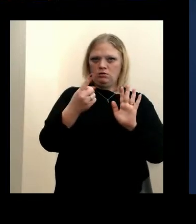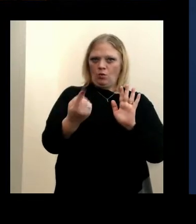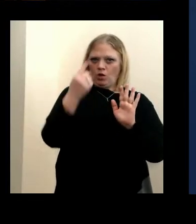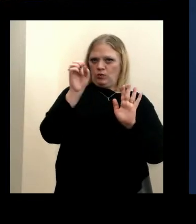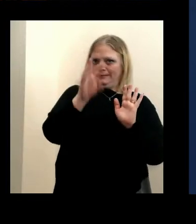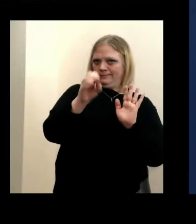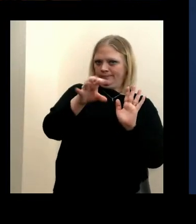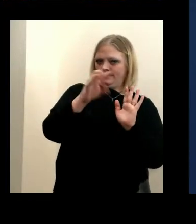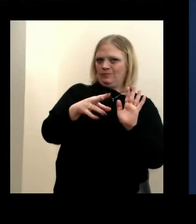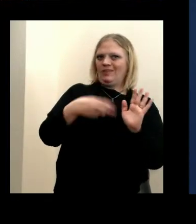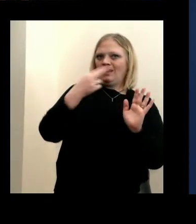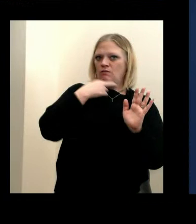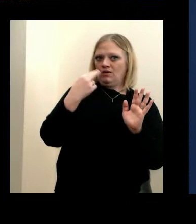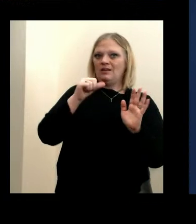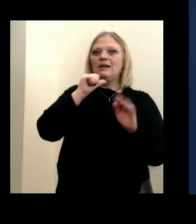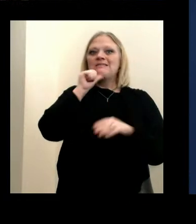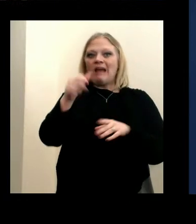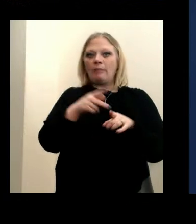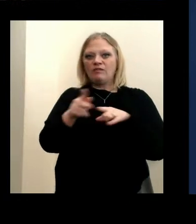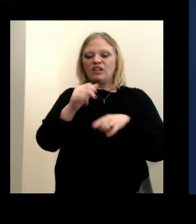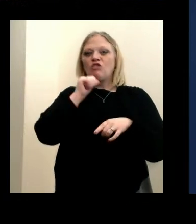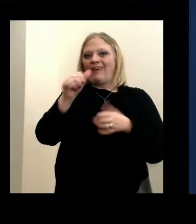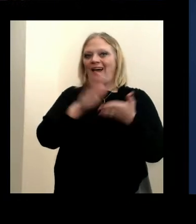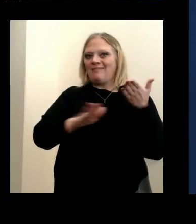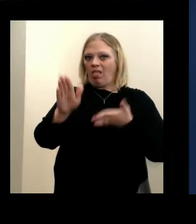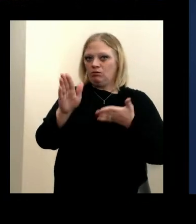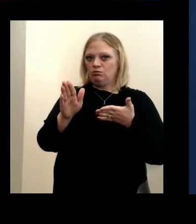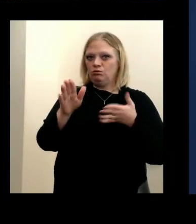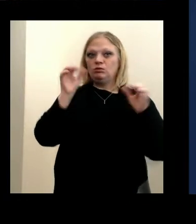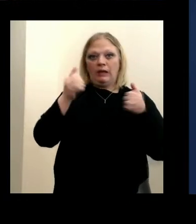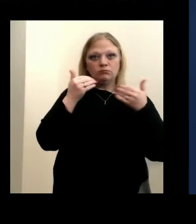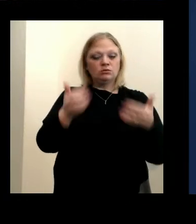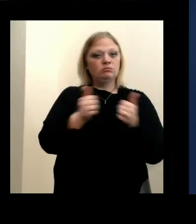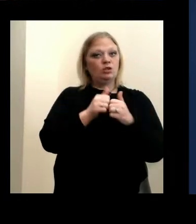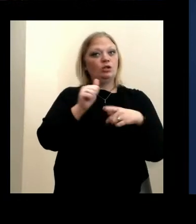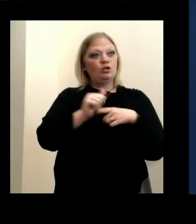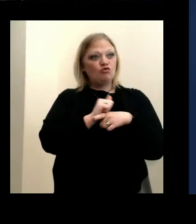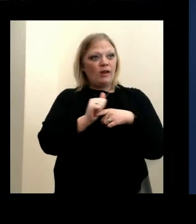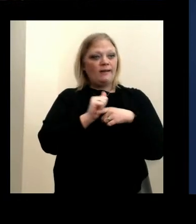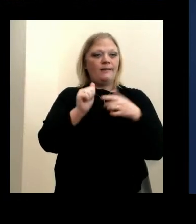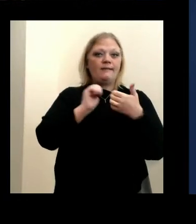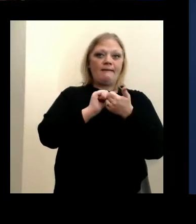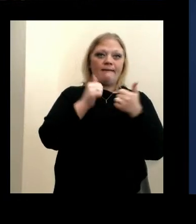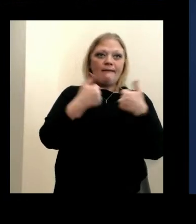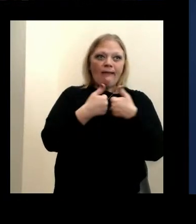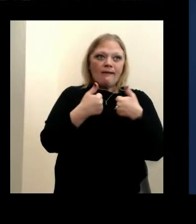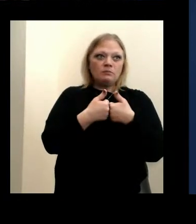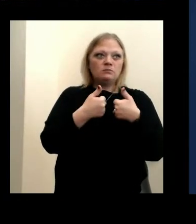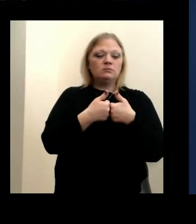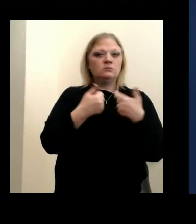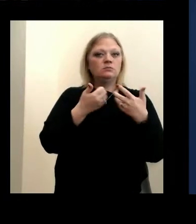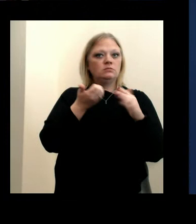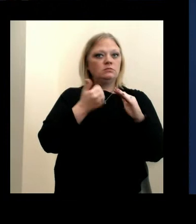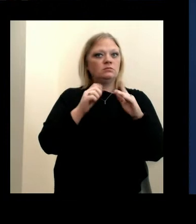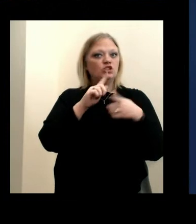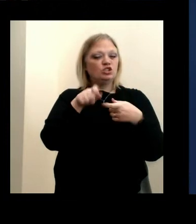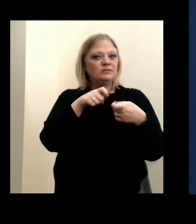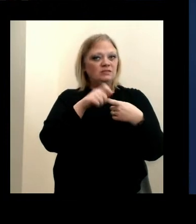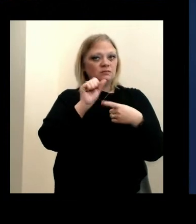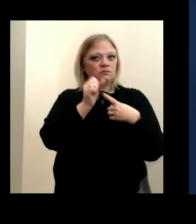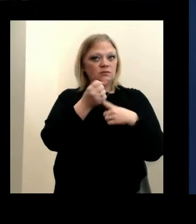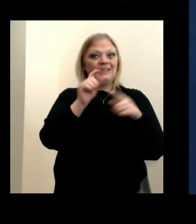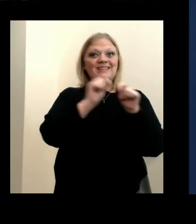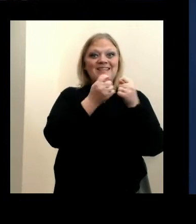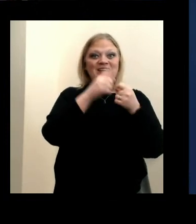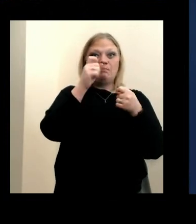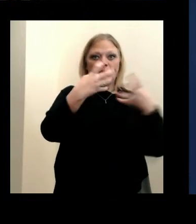higher risk non-professional and non-collegiate sports can proceed with training and games under certain conditions. First off, the team is responsible for screening all